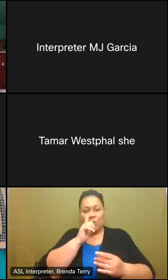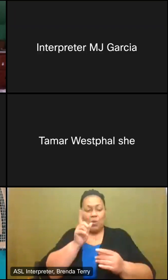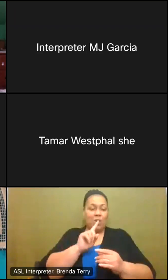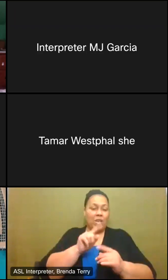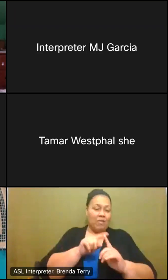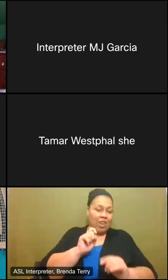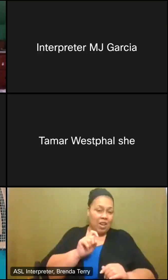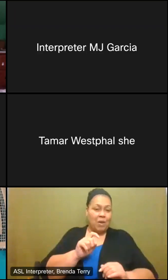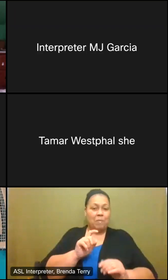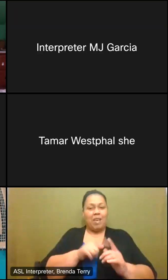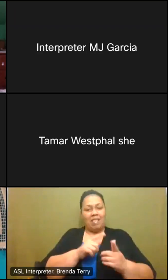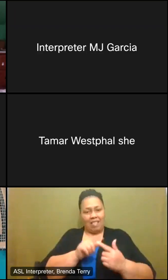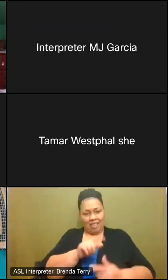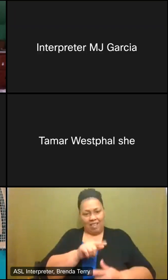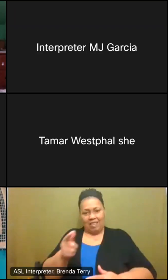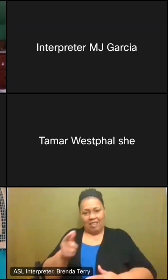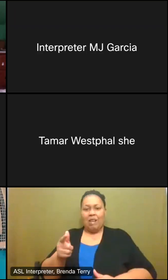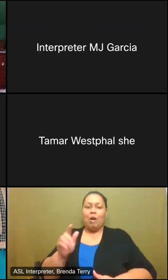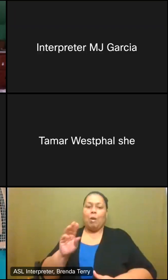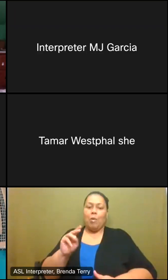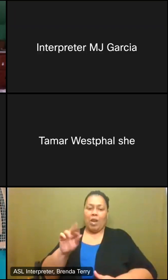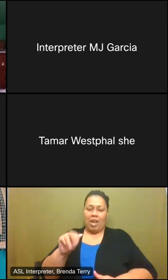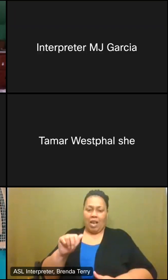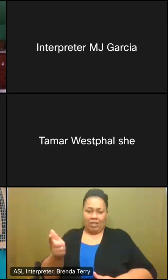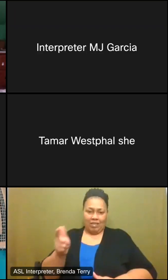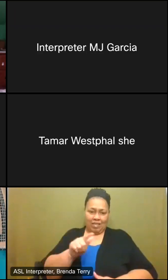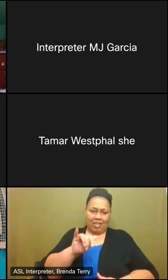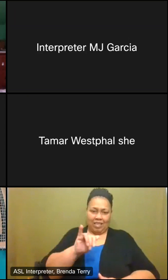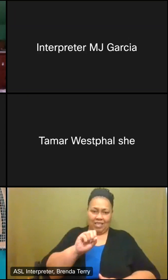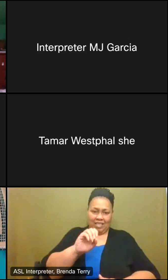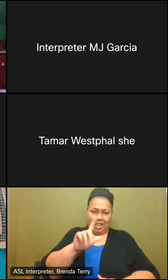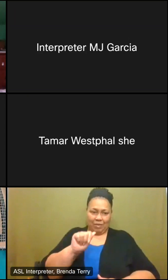from. And then we will go to Maria and then to Acela.